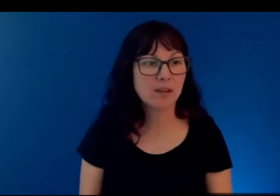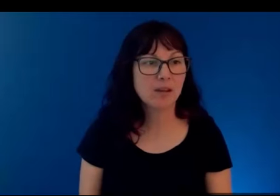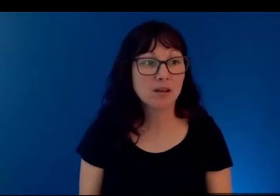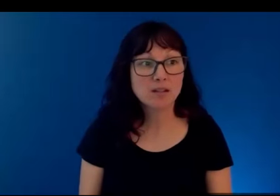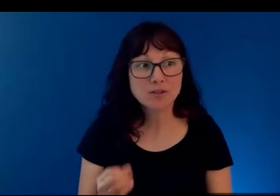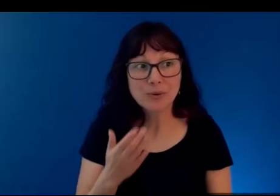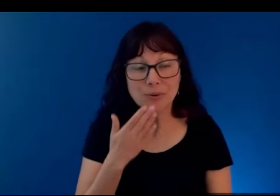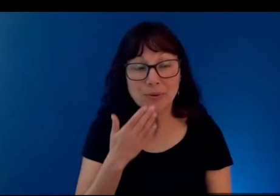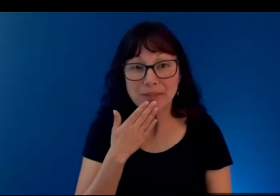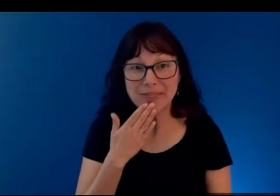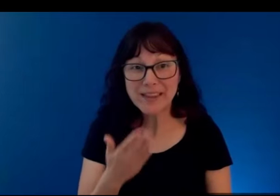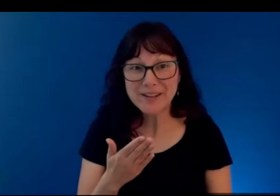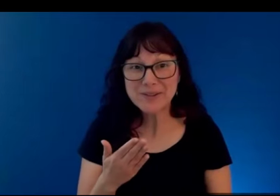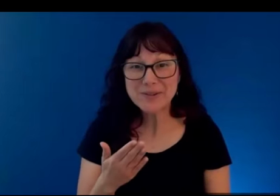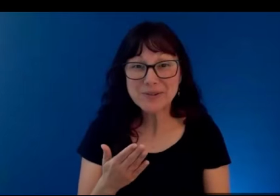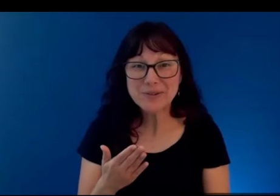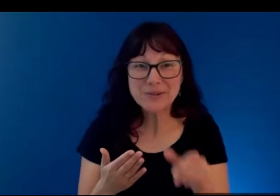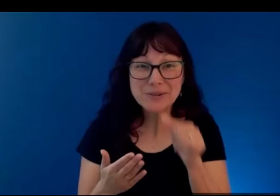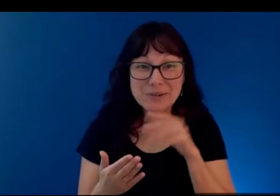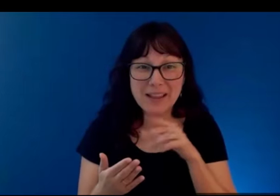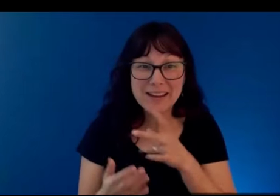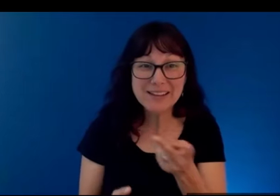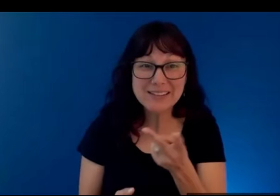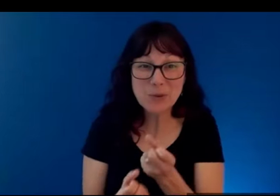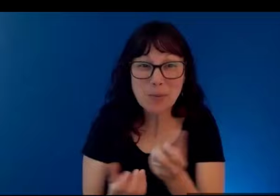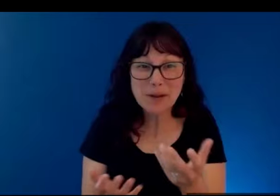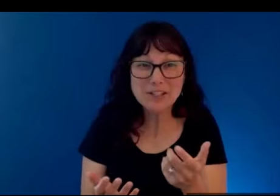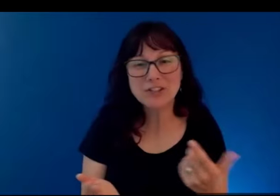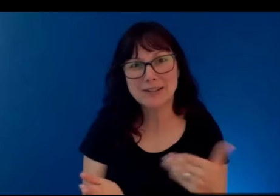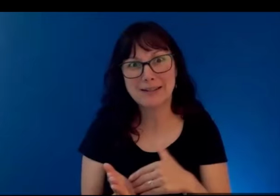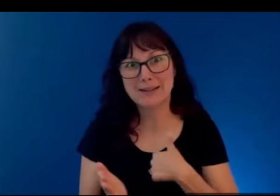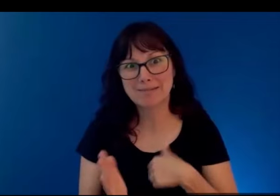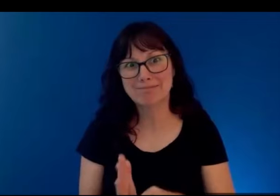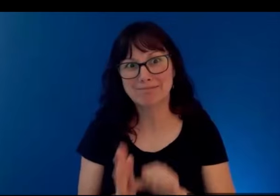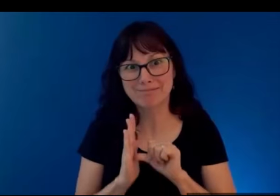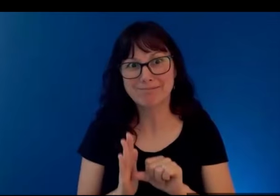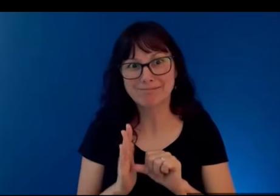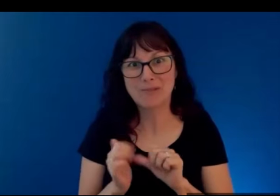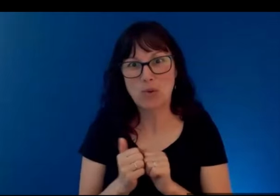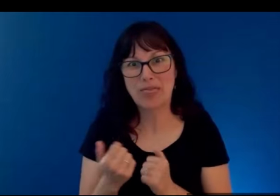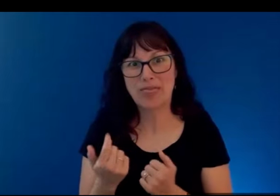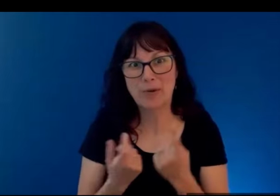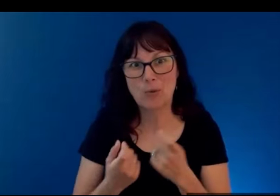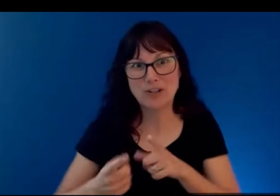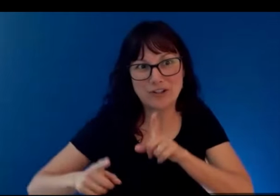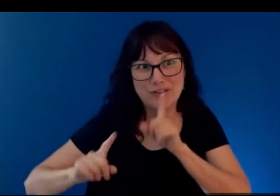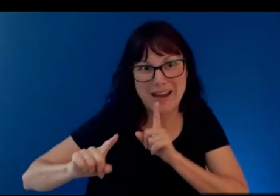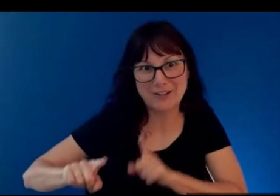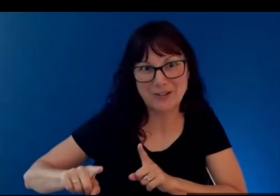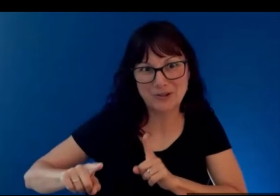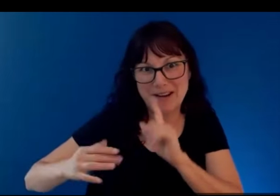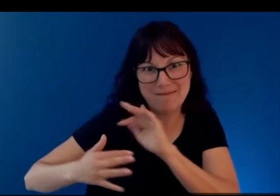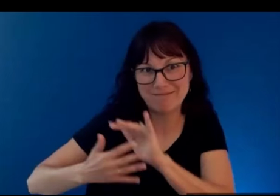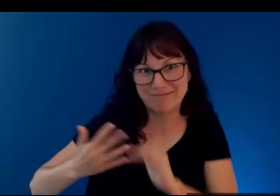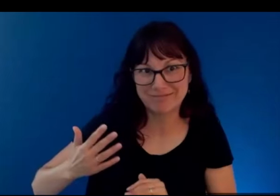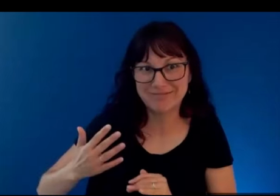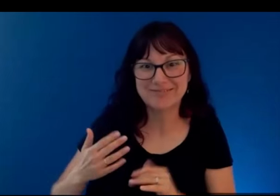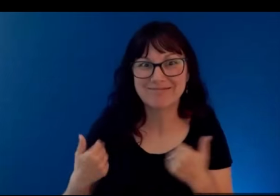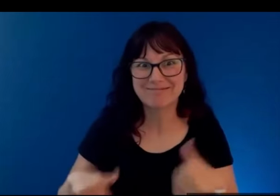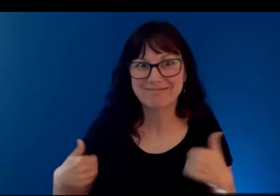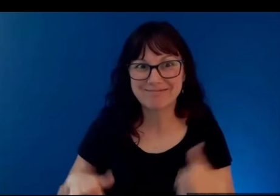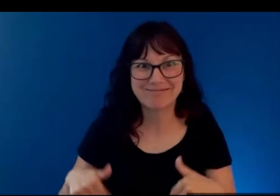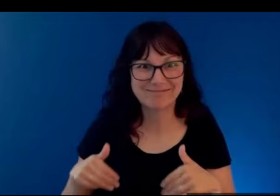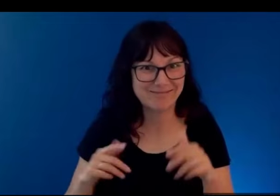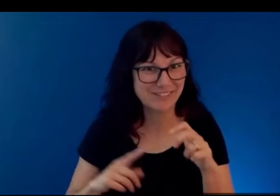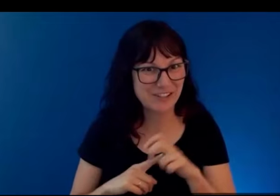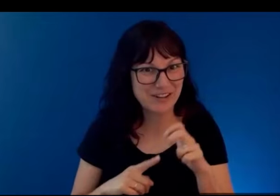so thank you, ladies, so much. Again, I'm so impressed with the question answering there. That's